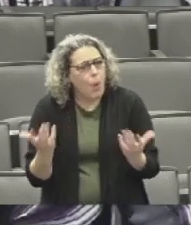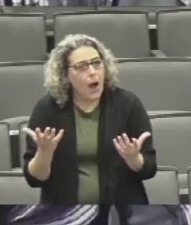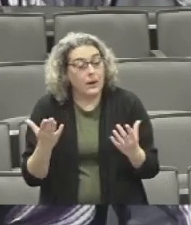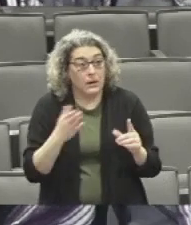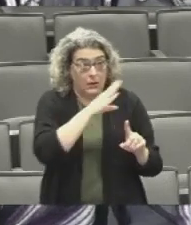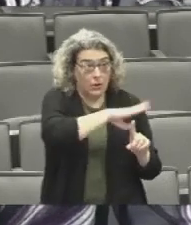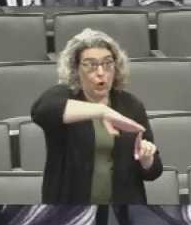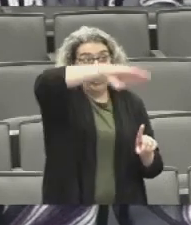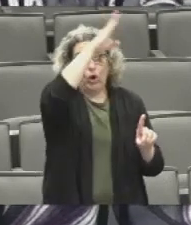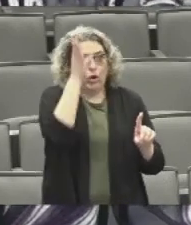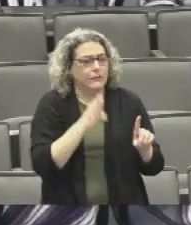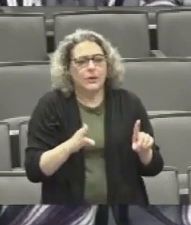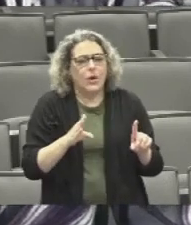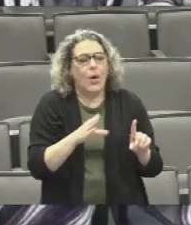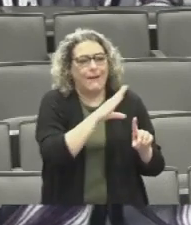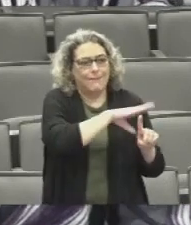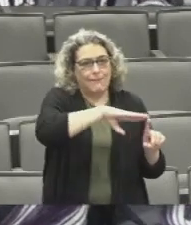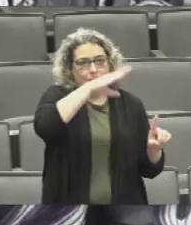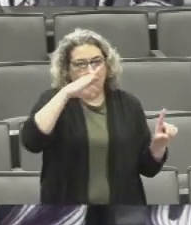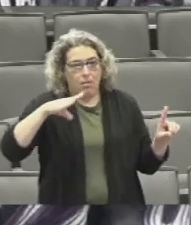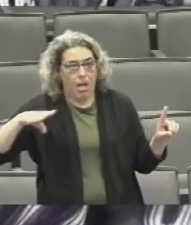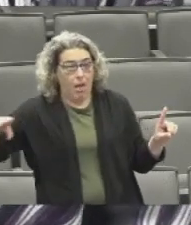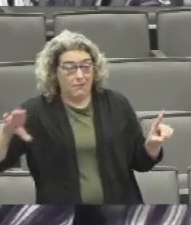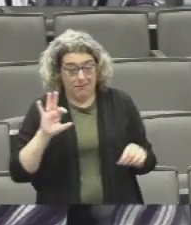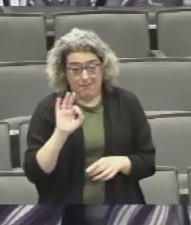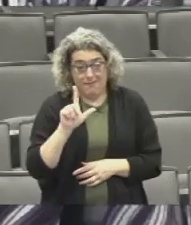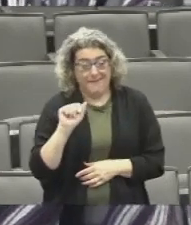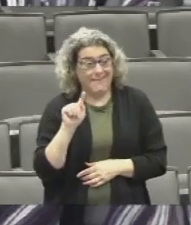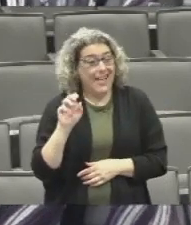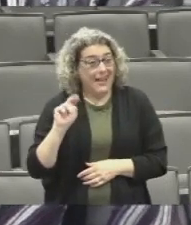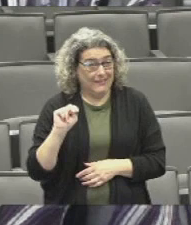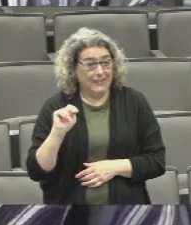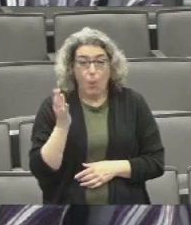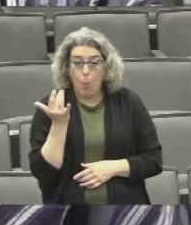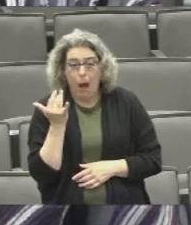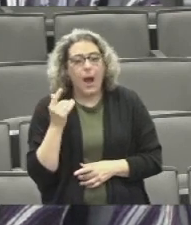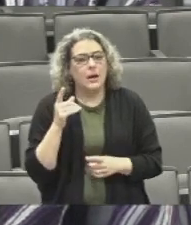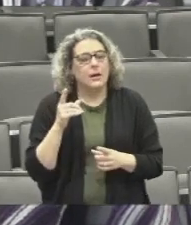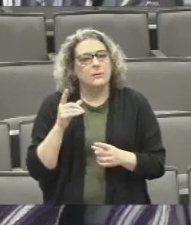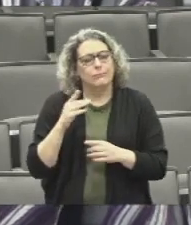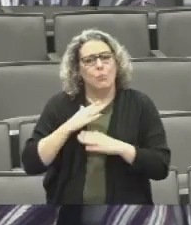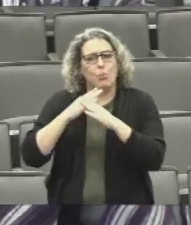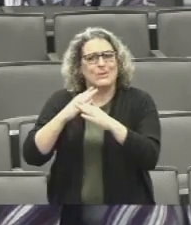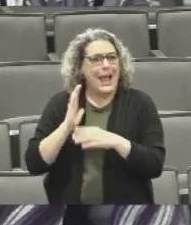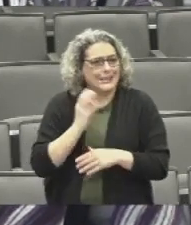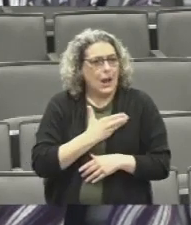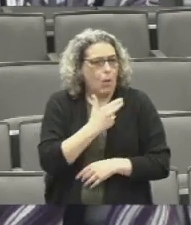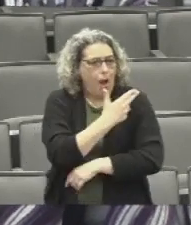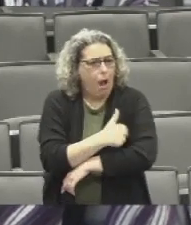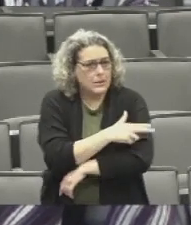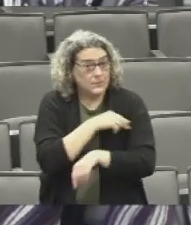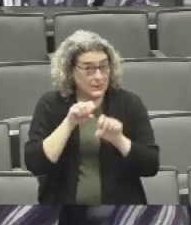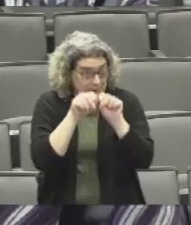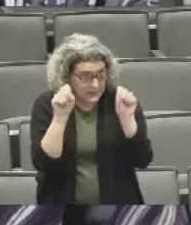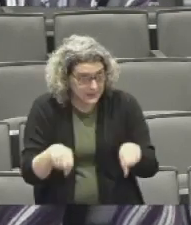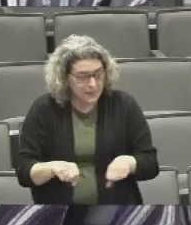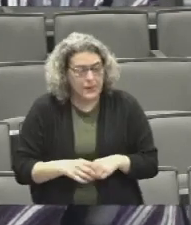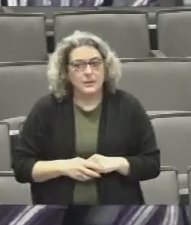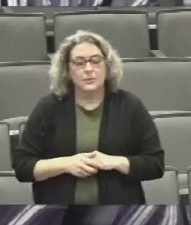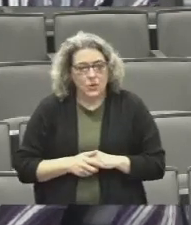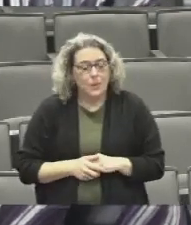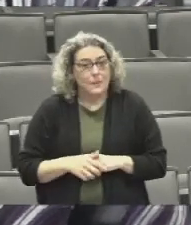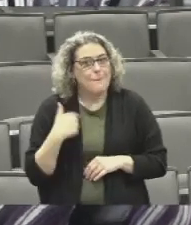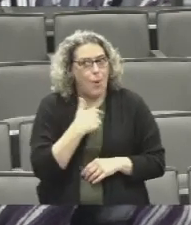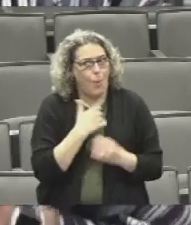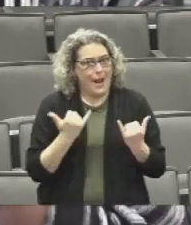not overwhelming our hospital systems. And what you are seeing is now we are seeing an increase in the burden